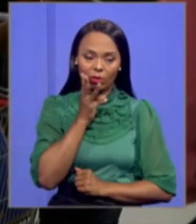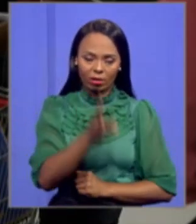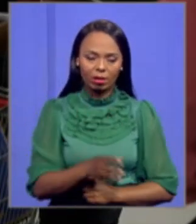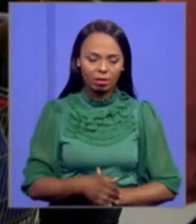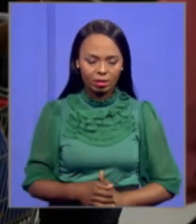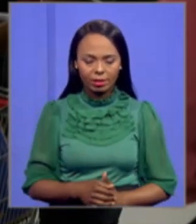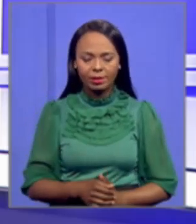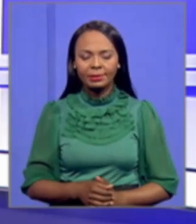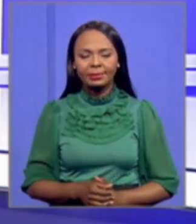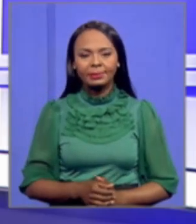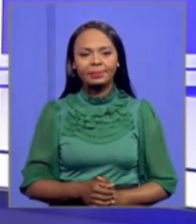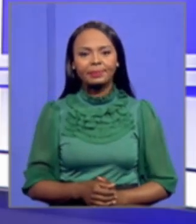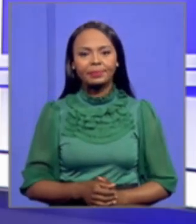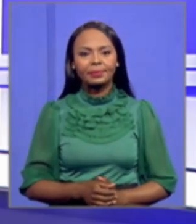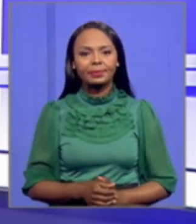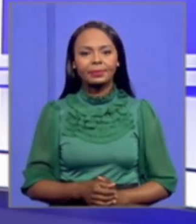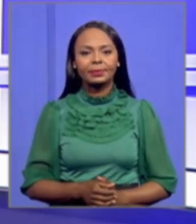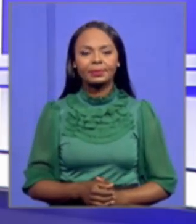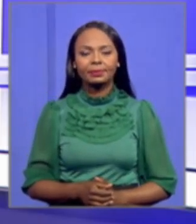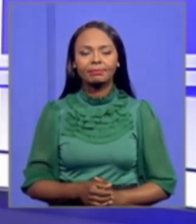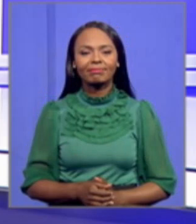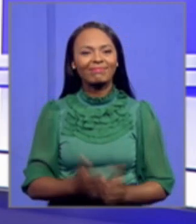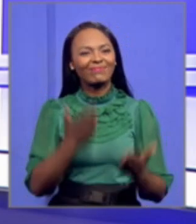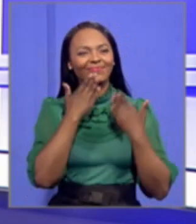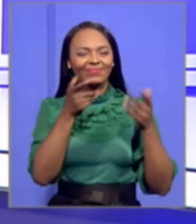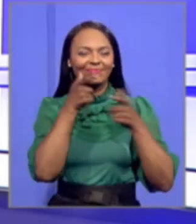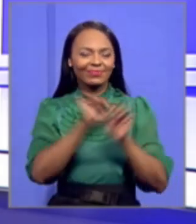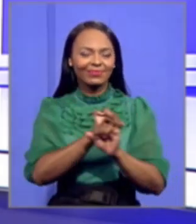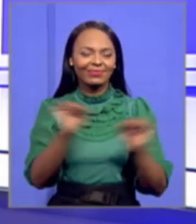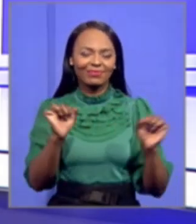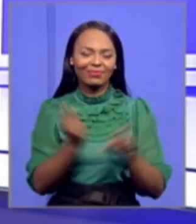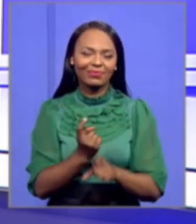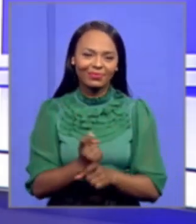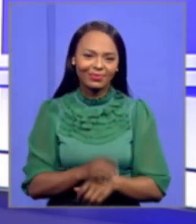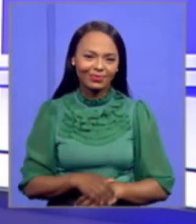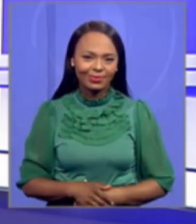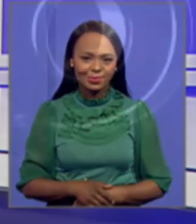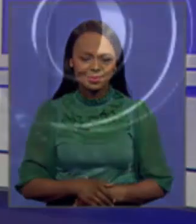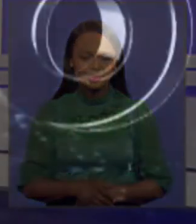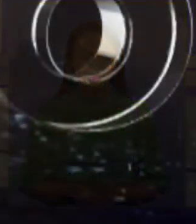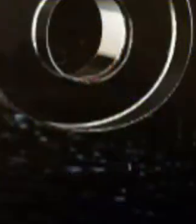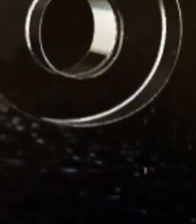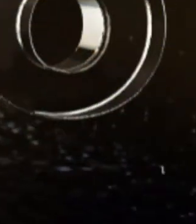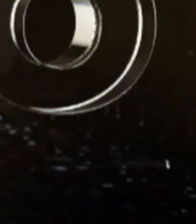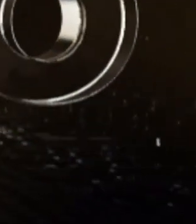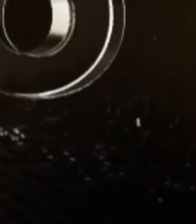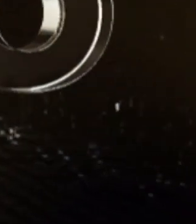Mo re leboa ditshwelo tsa hao ka mehla.